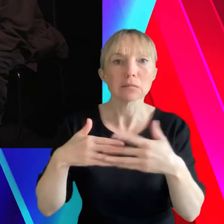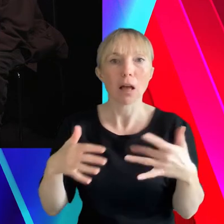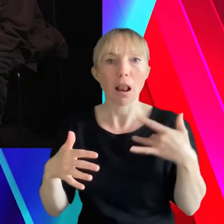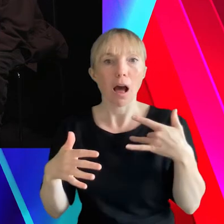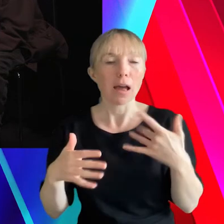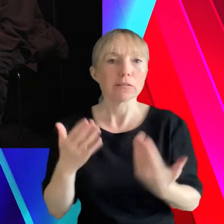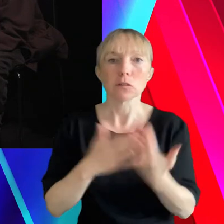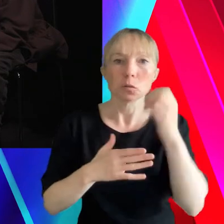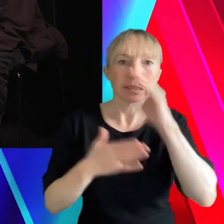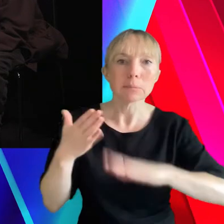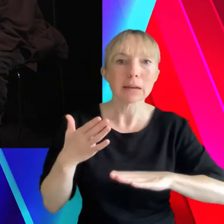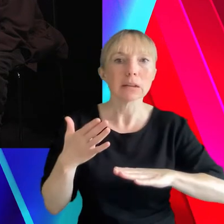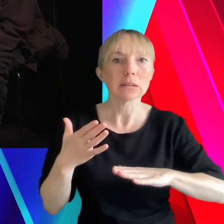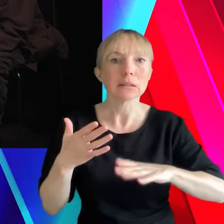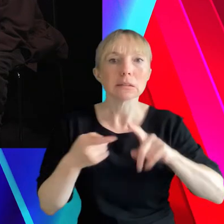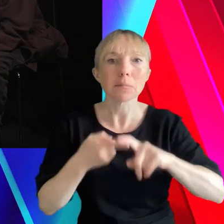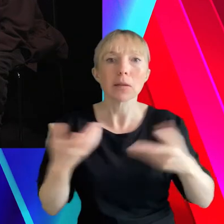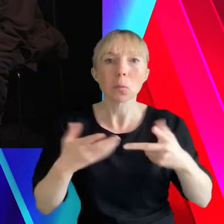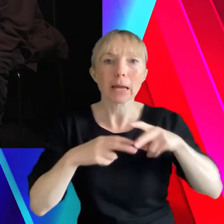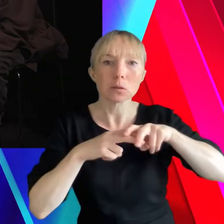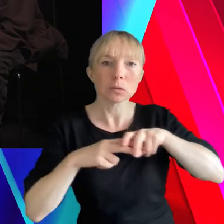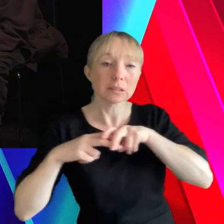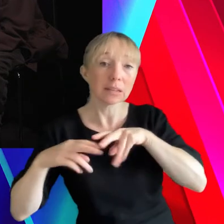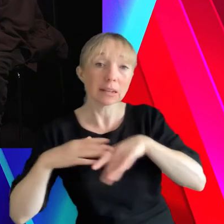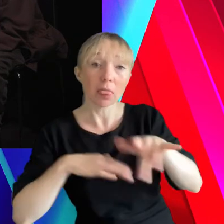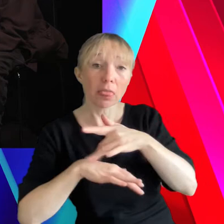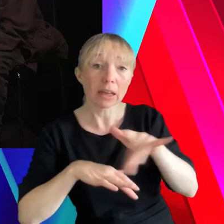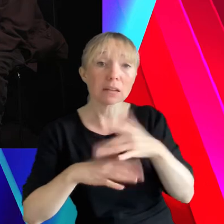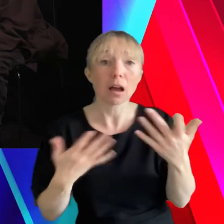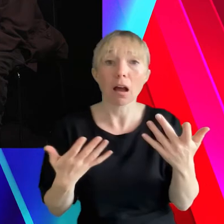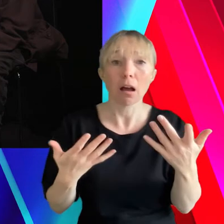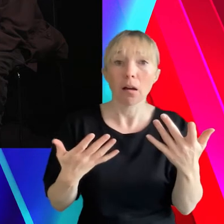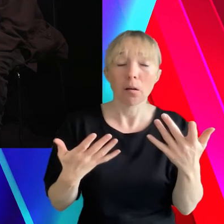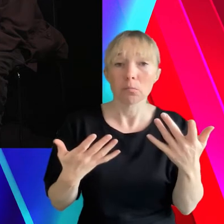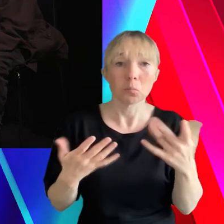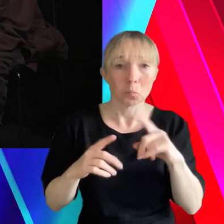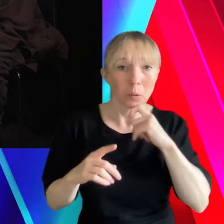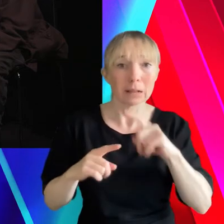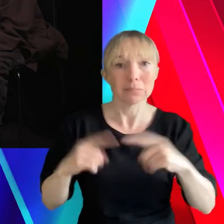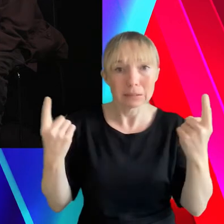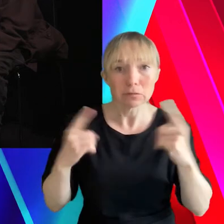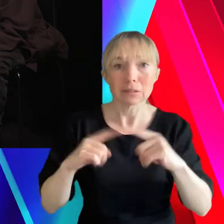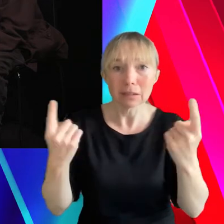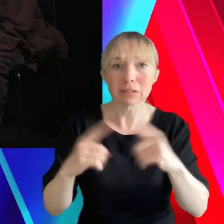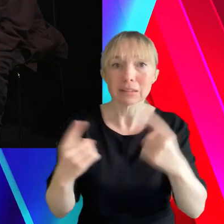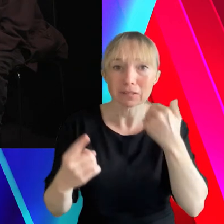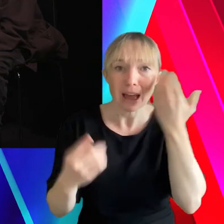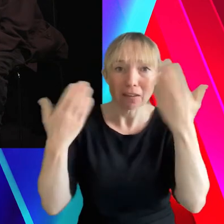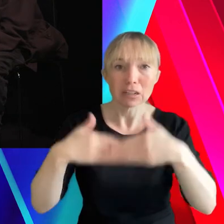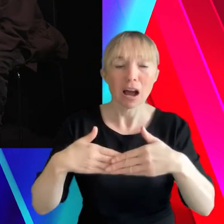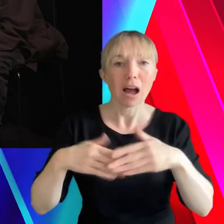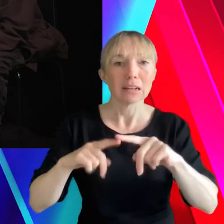depending on where you're sitting, depending on where you come from that evening. you'll have a different experience, you'll have a different gaze, a